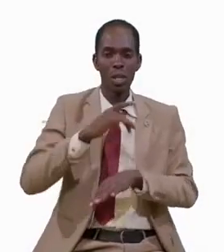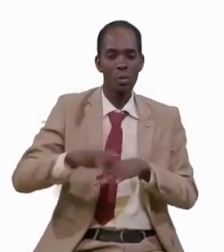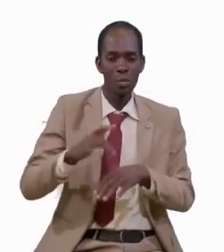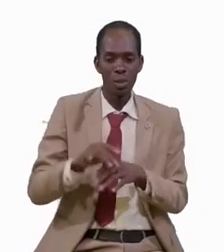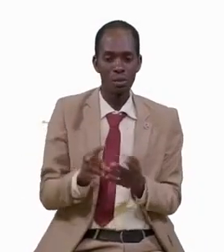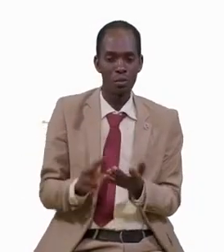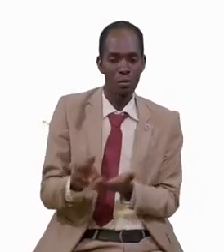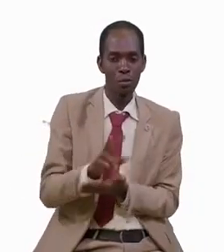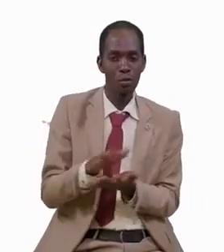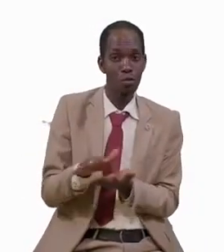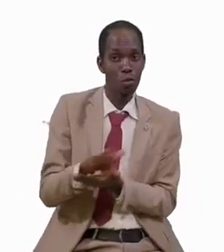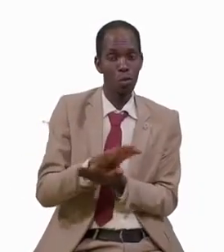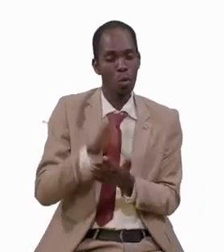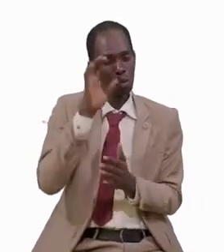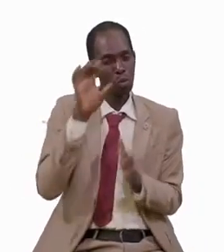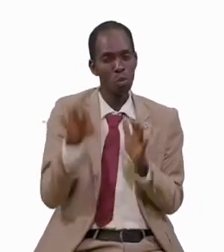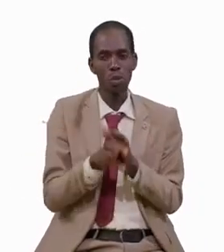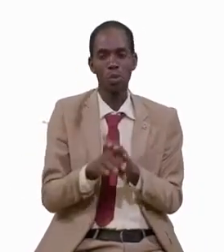have